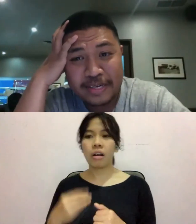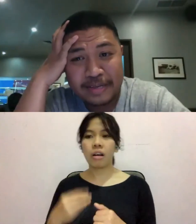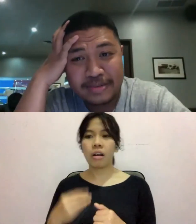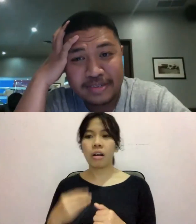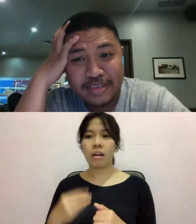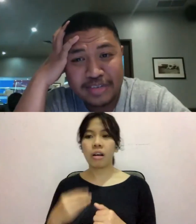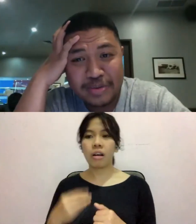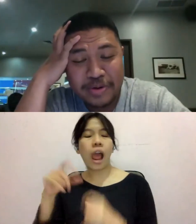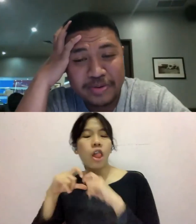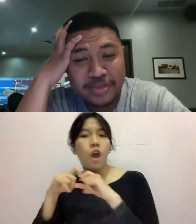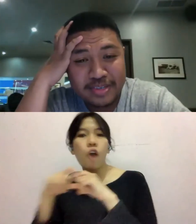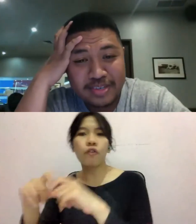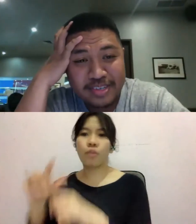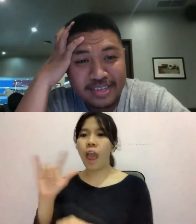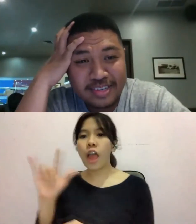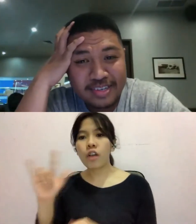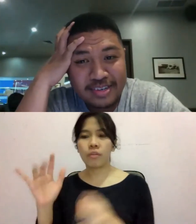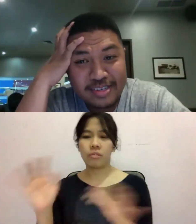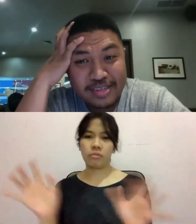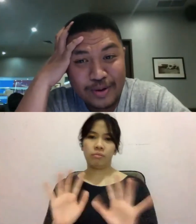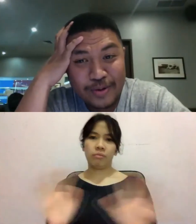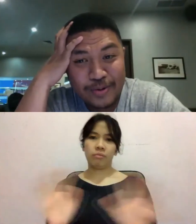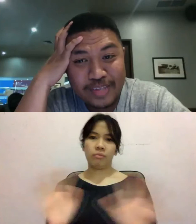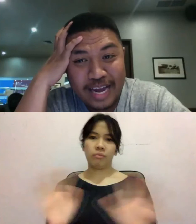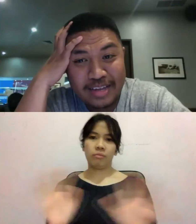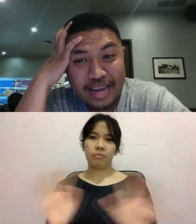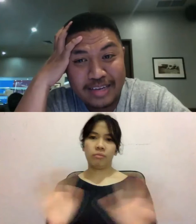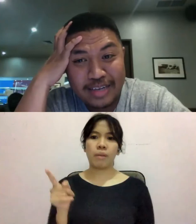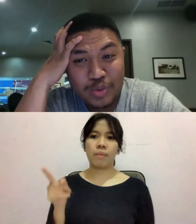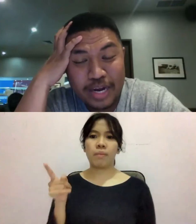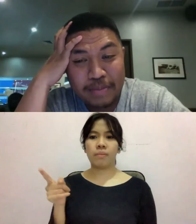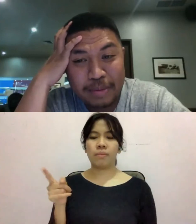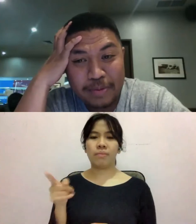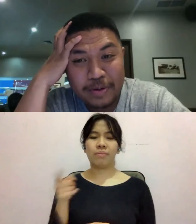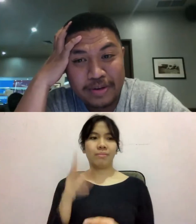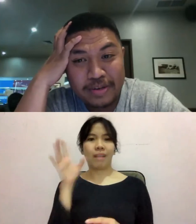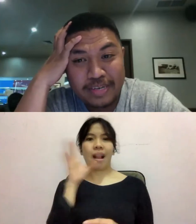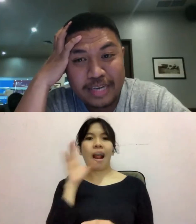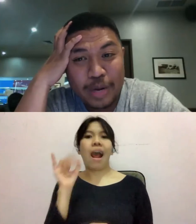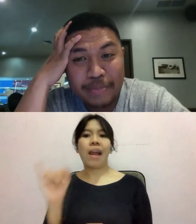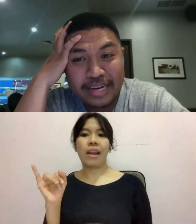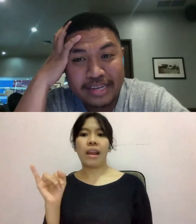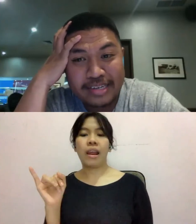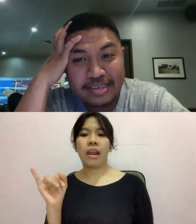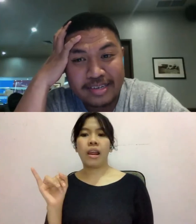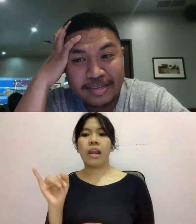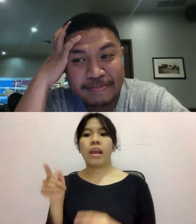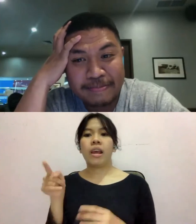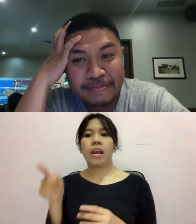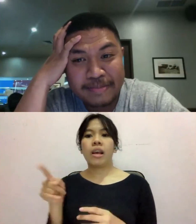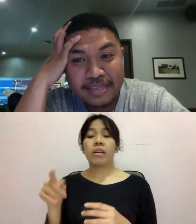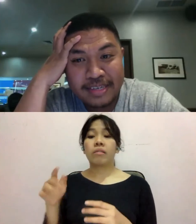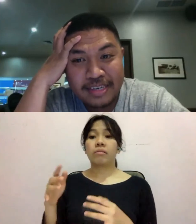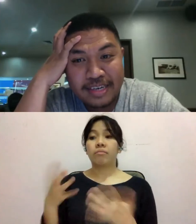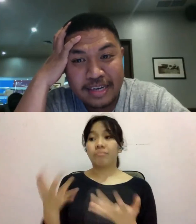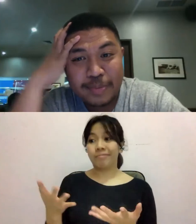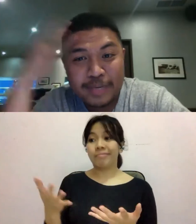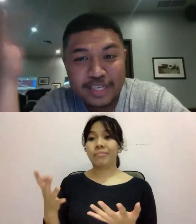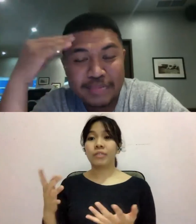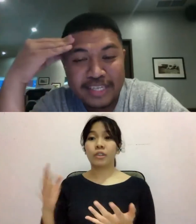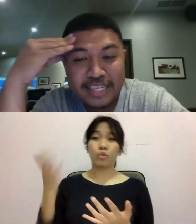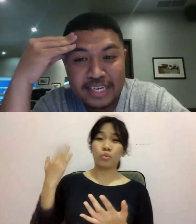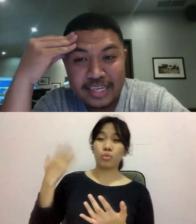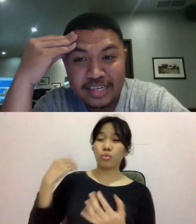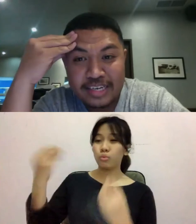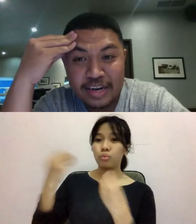the gender roles. So that's why men, especially